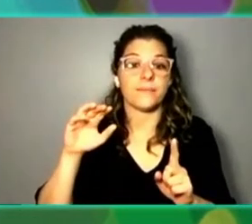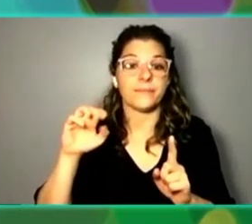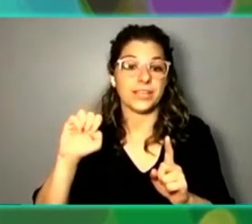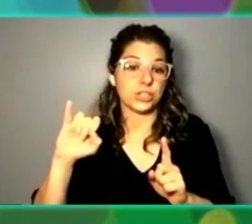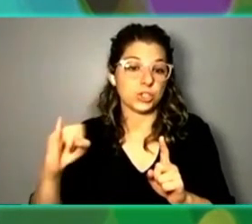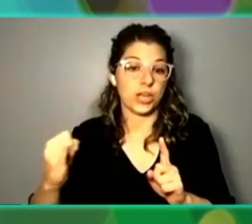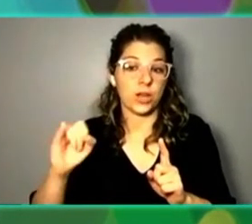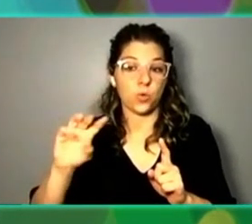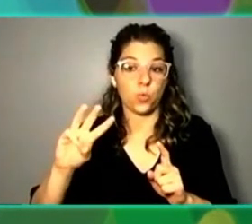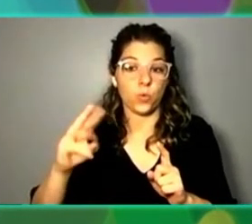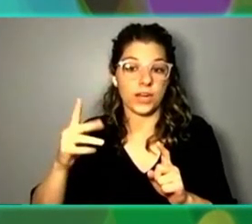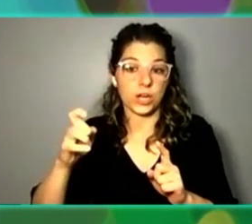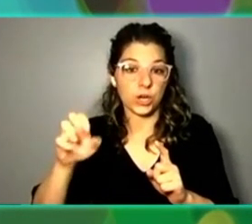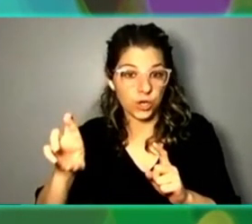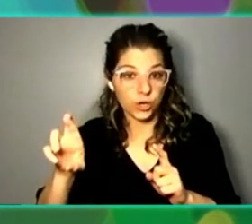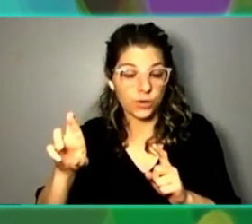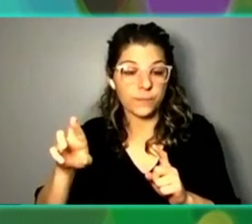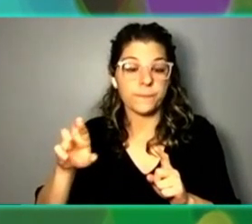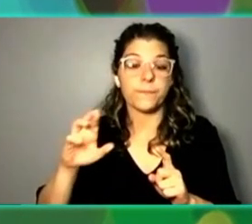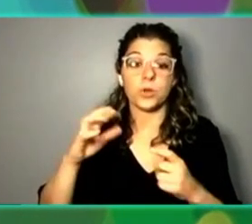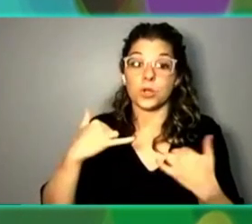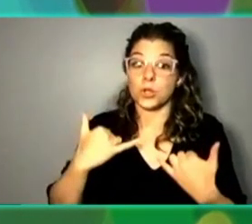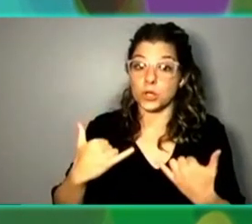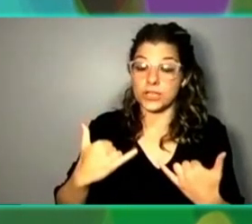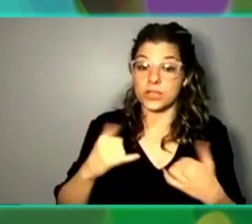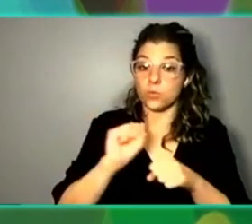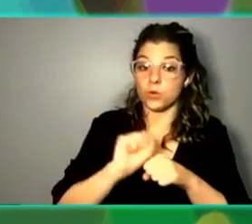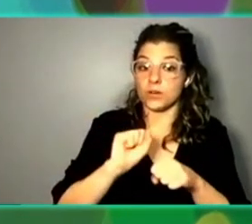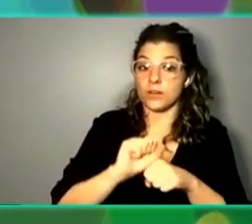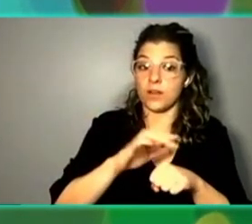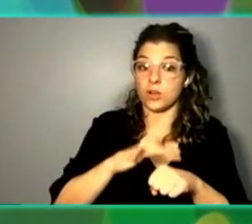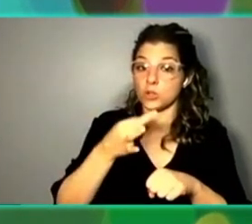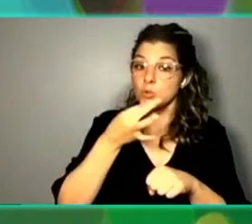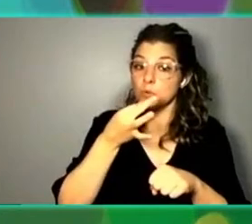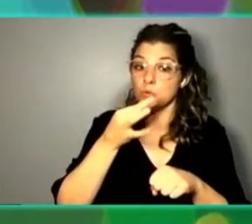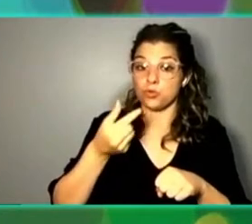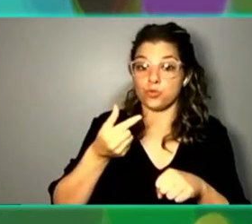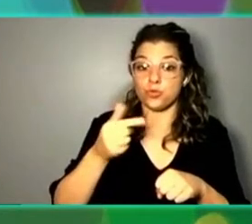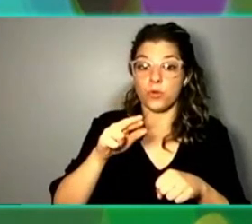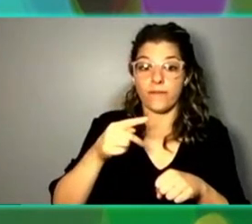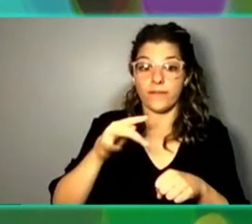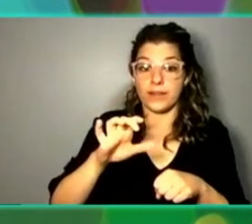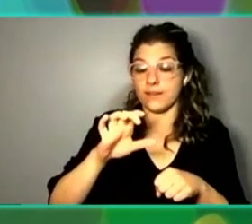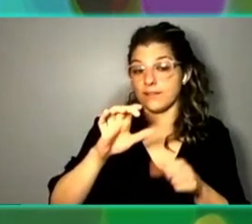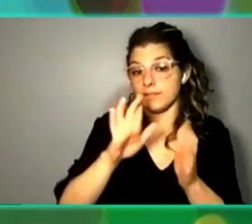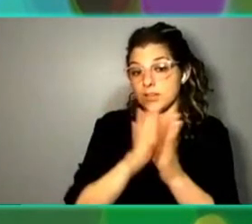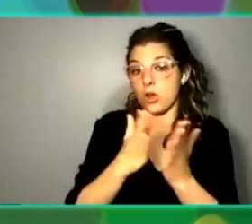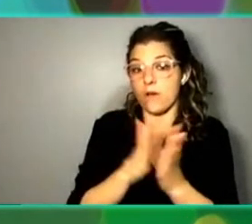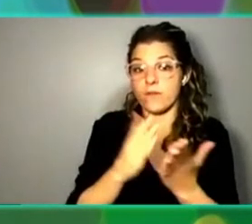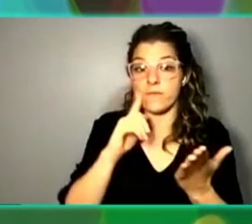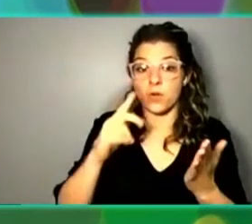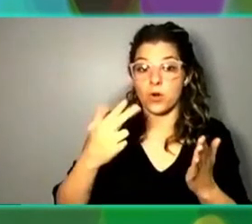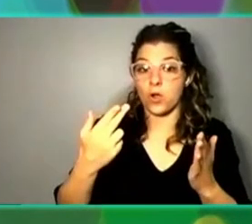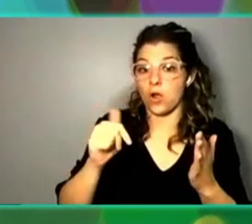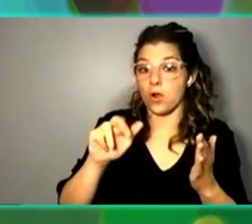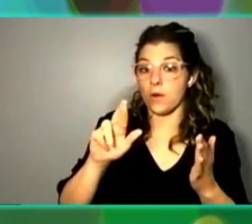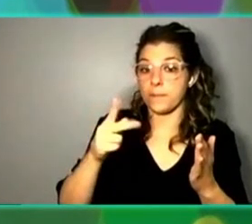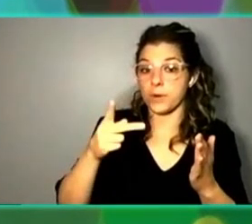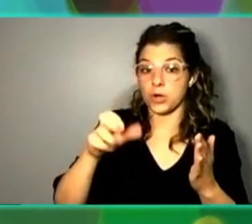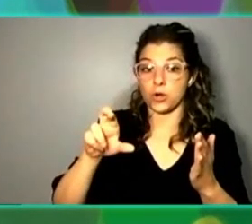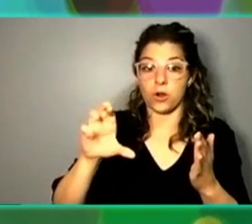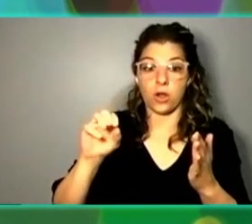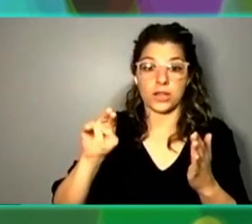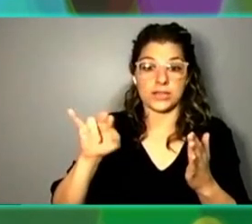We are currently working on an upcoming graphic novel for HarperCollins called Ghost